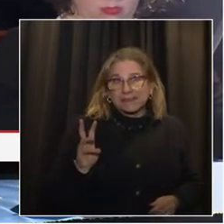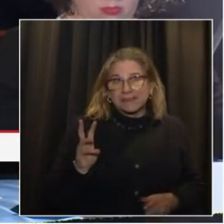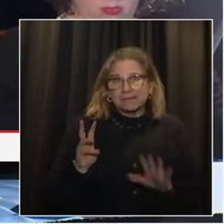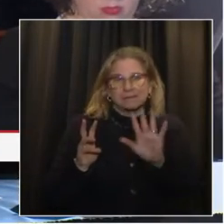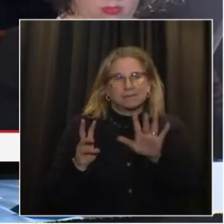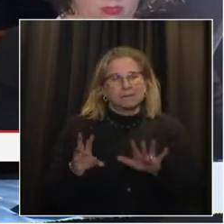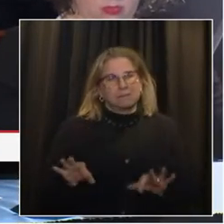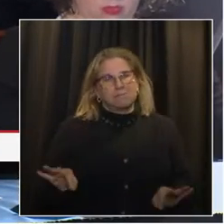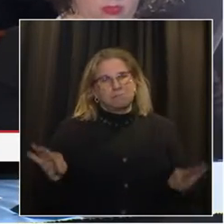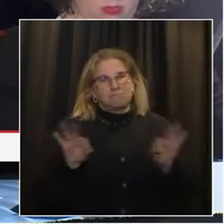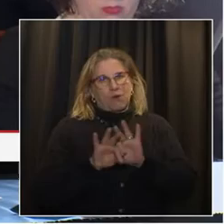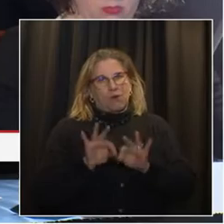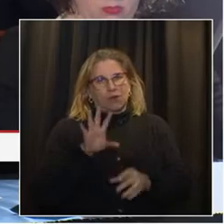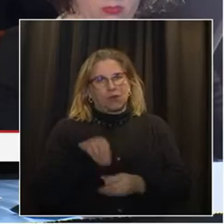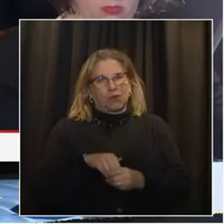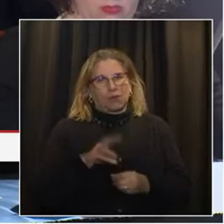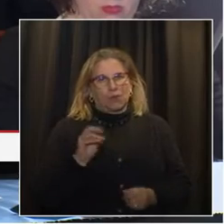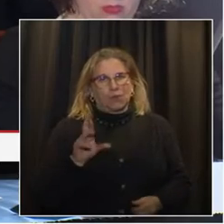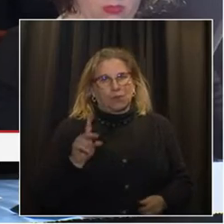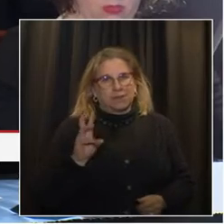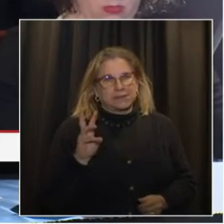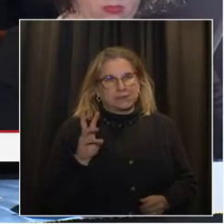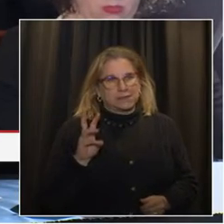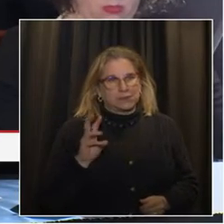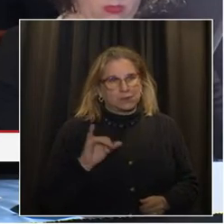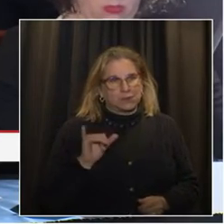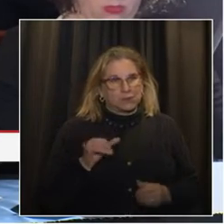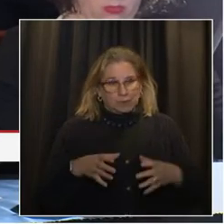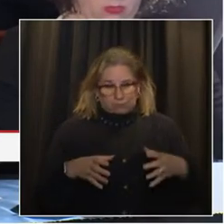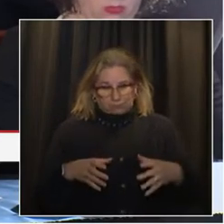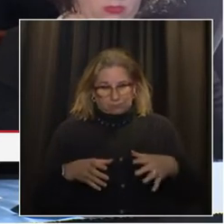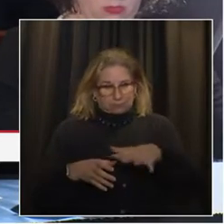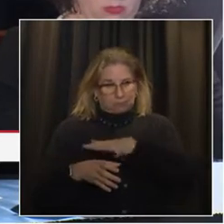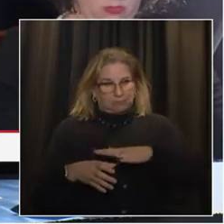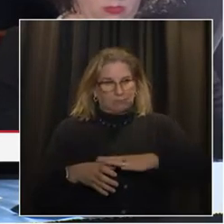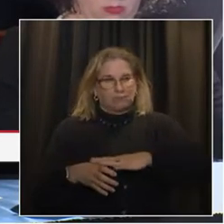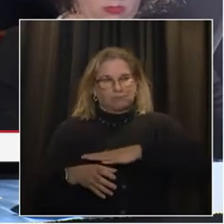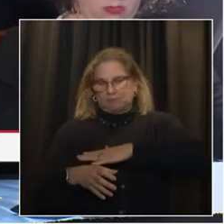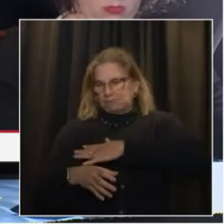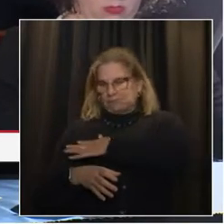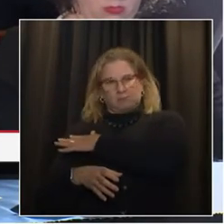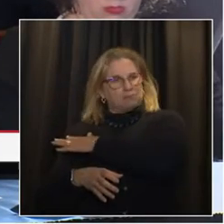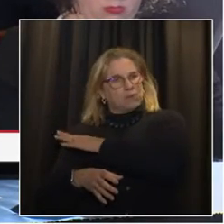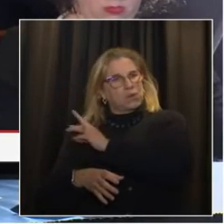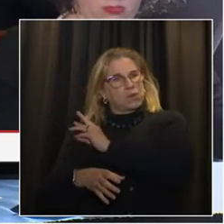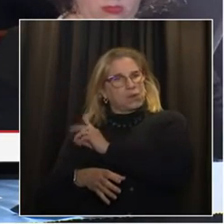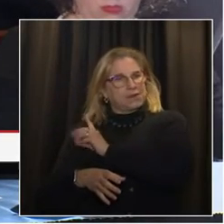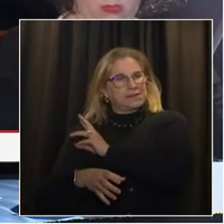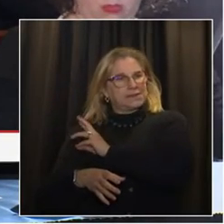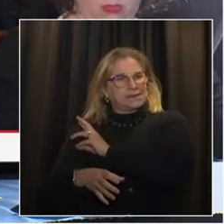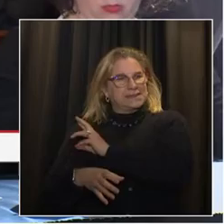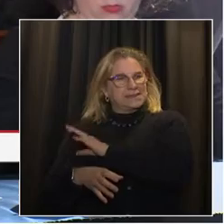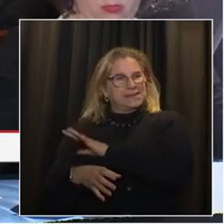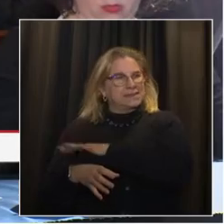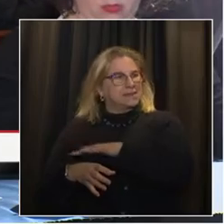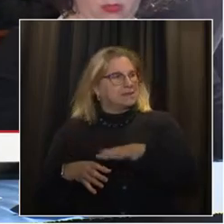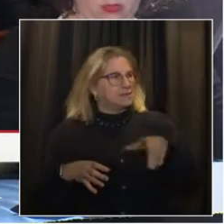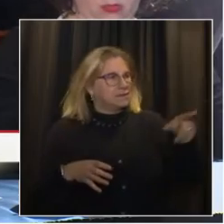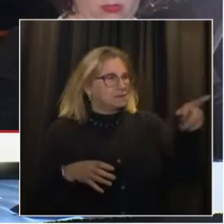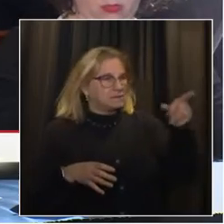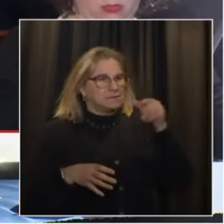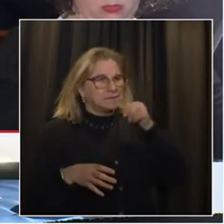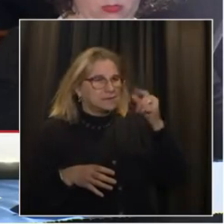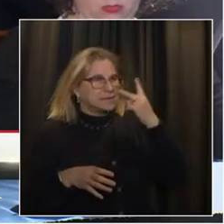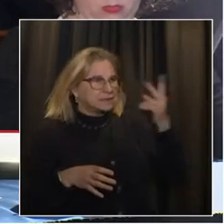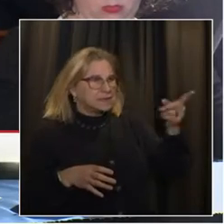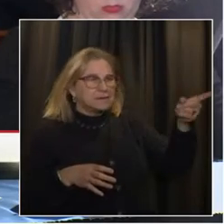key piece there. I think one thing that I don't see outlined in here, perhaps this is not necessarily the